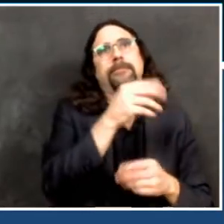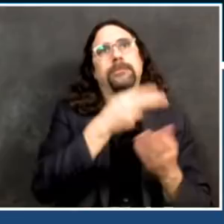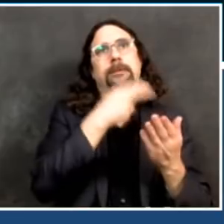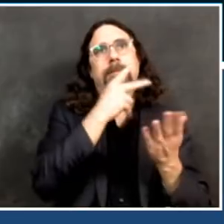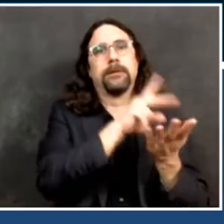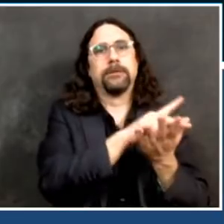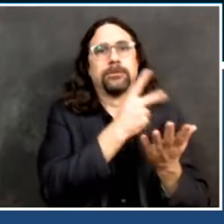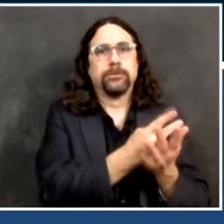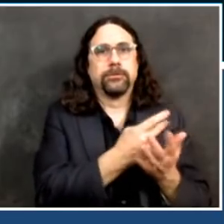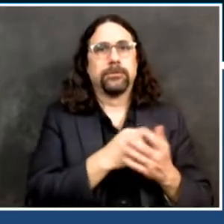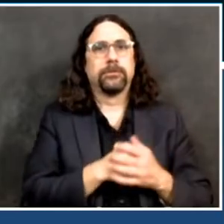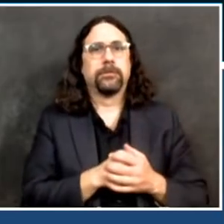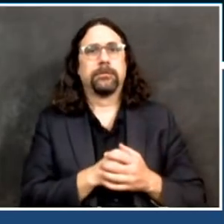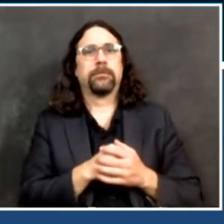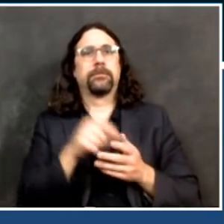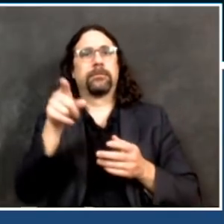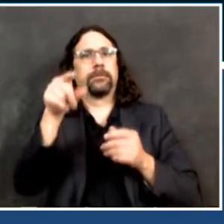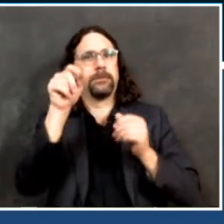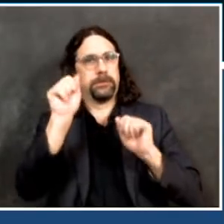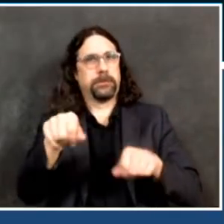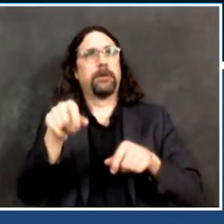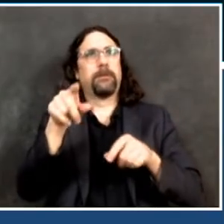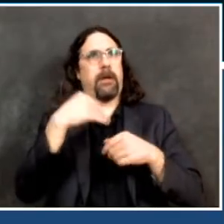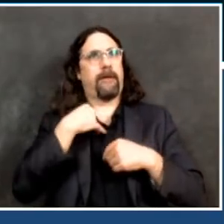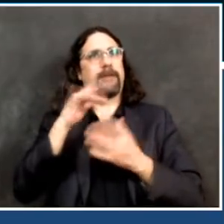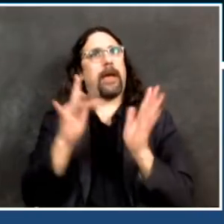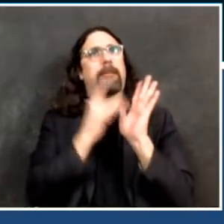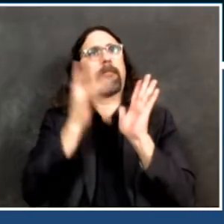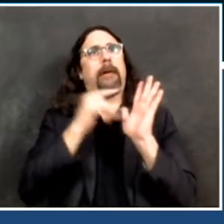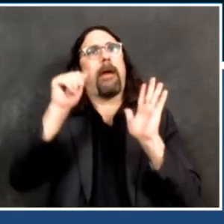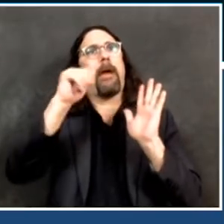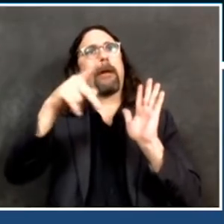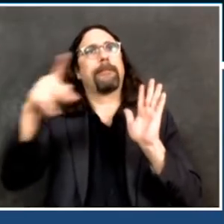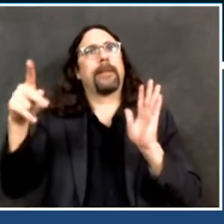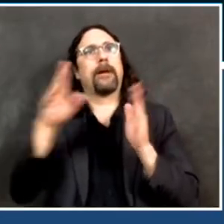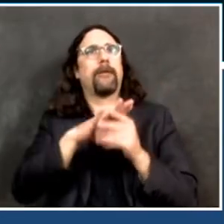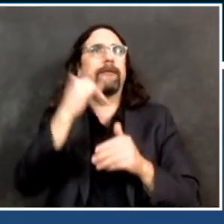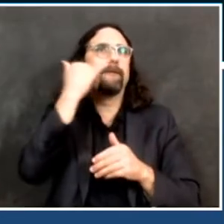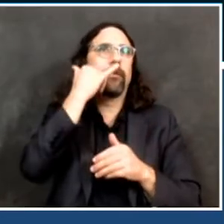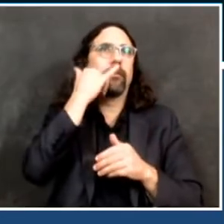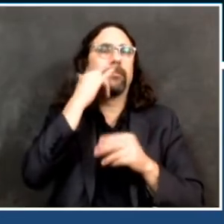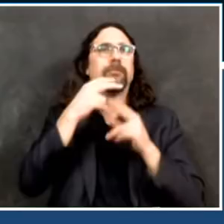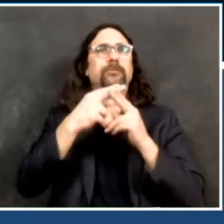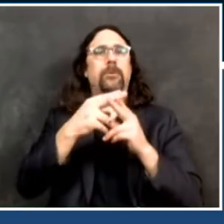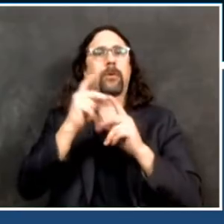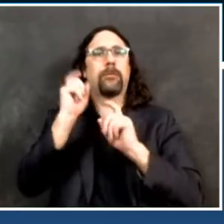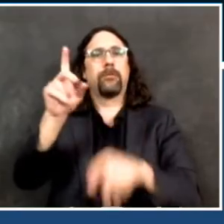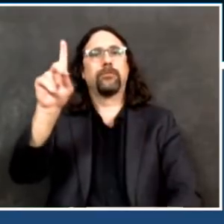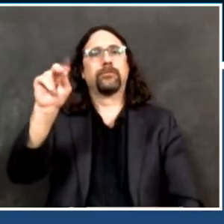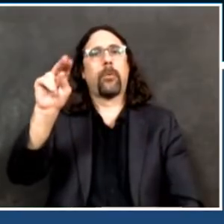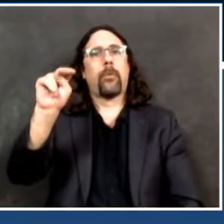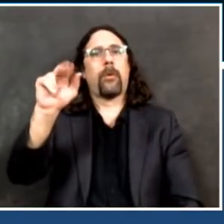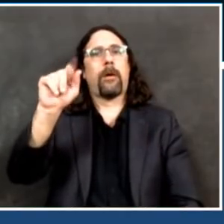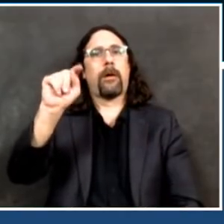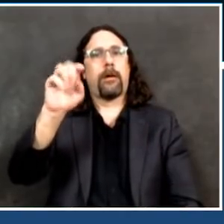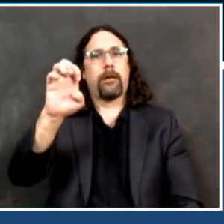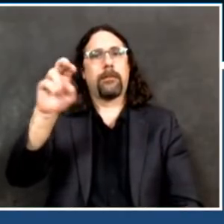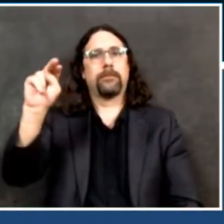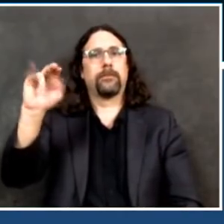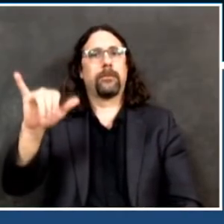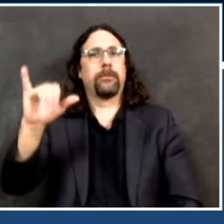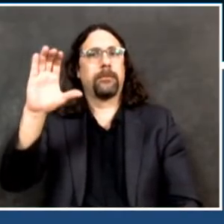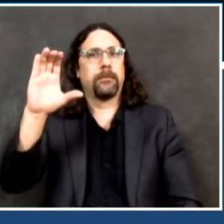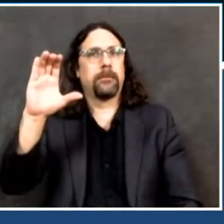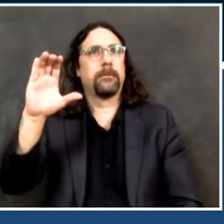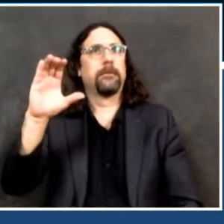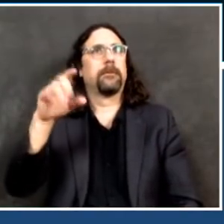20,000 pounds move through that portal daily. We have moved city staff to support our pantries who are short on volunteers. Many